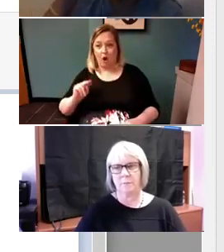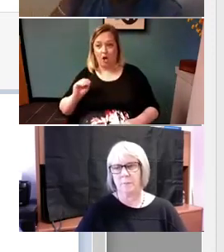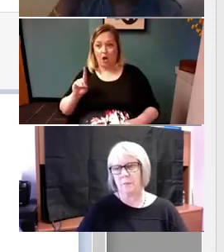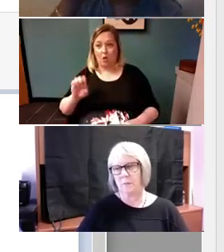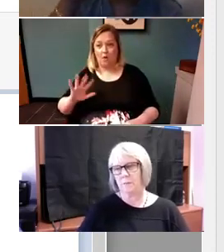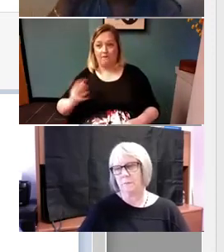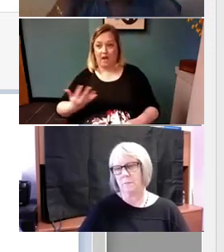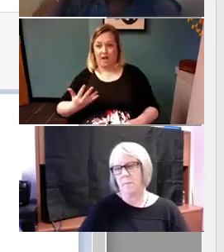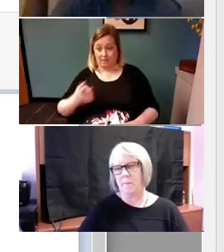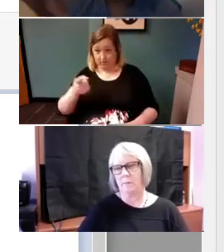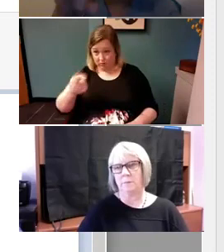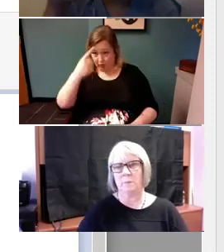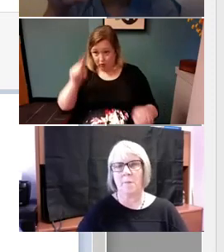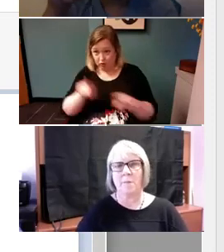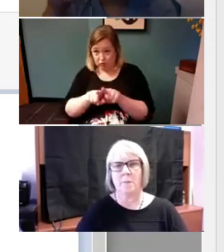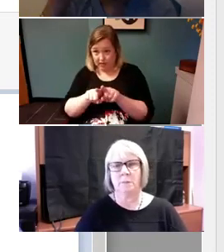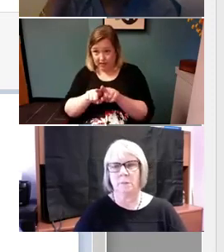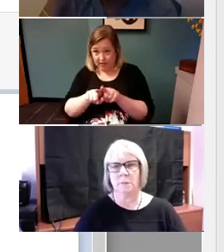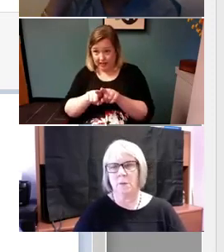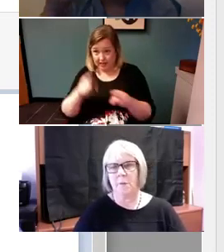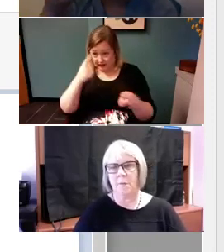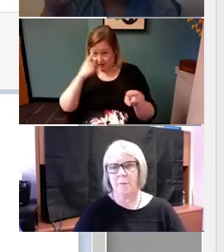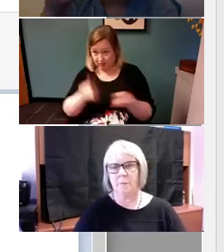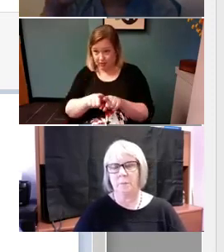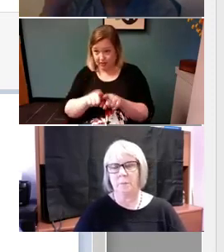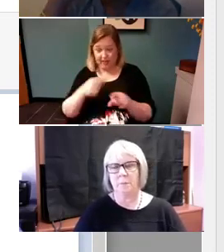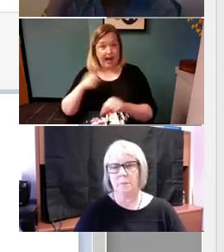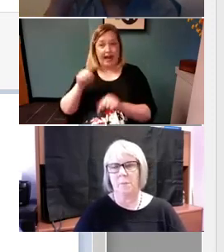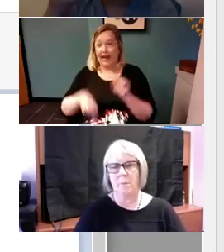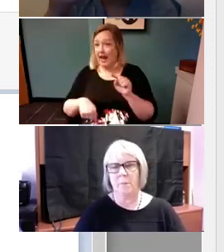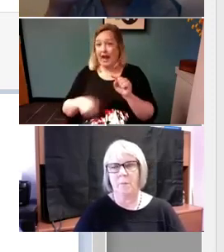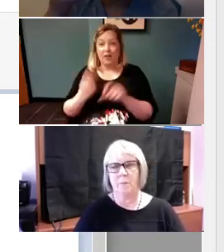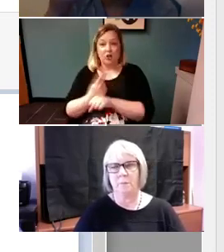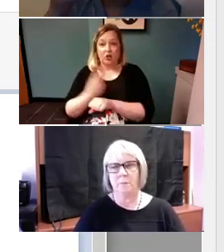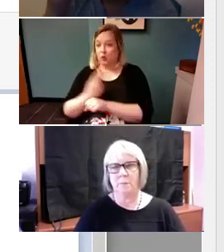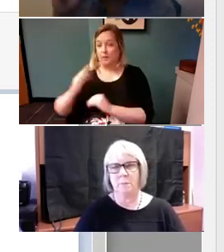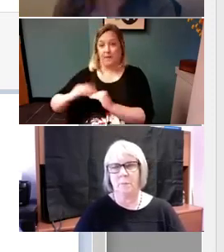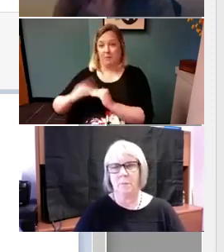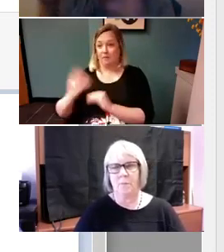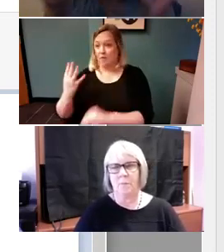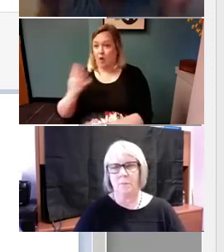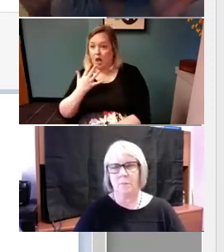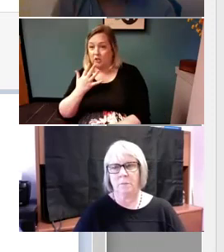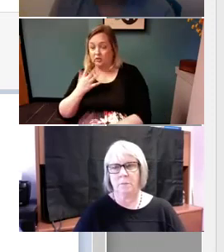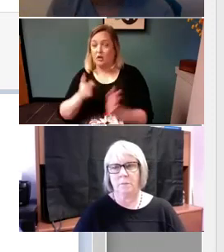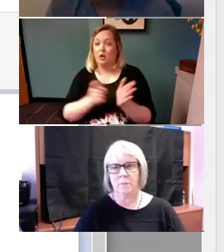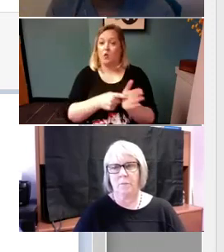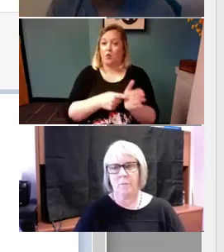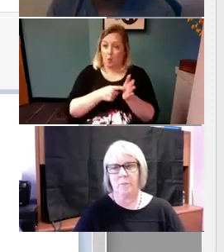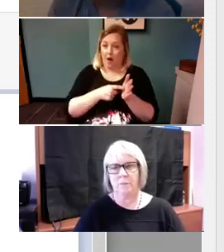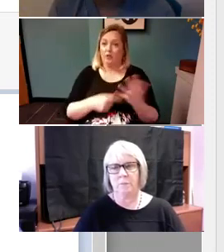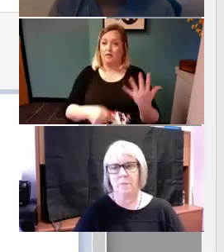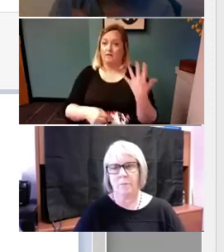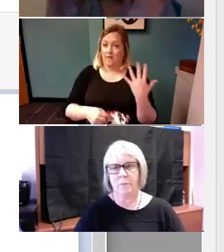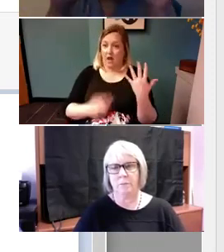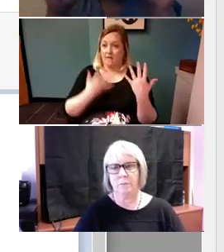color this particular complete graph with 4 colors? I would need 5 colors, because every node is a neighbor of